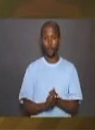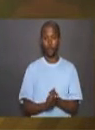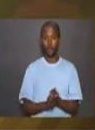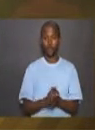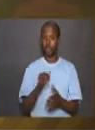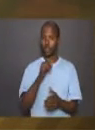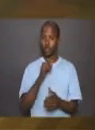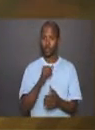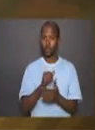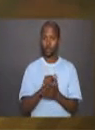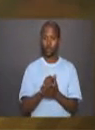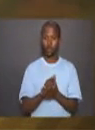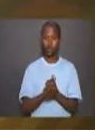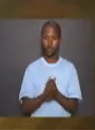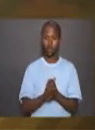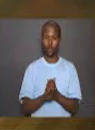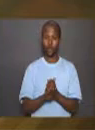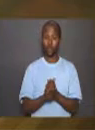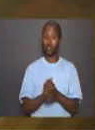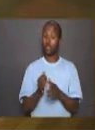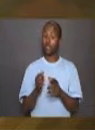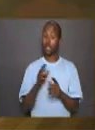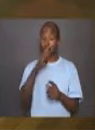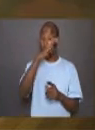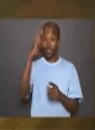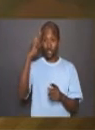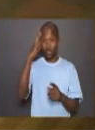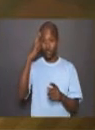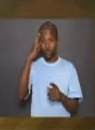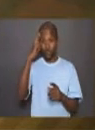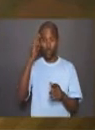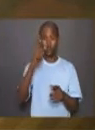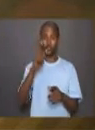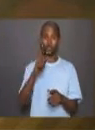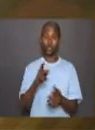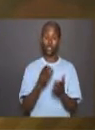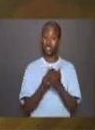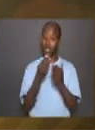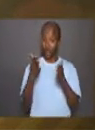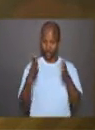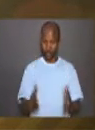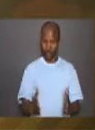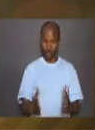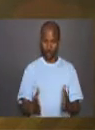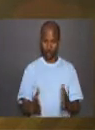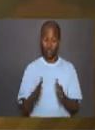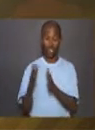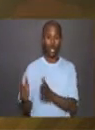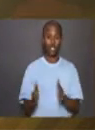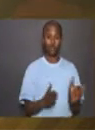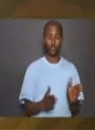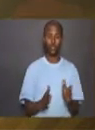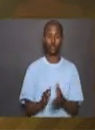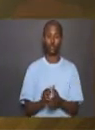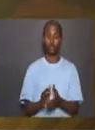it not? There is a reason for sellers to like this arrangement